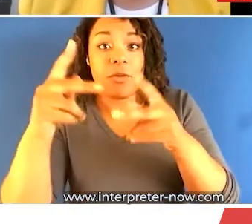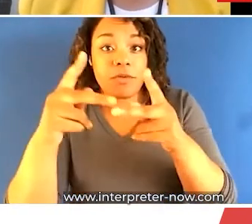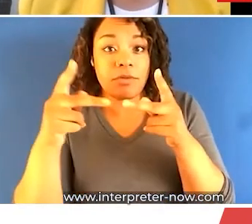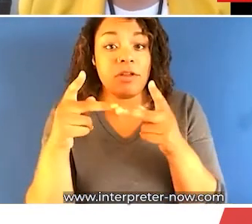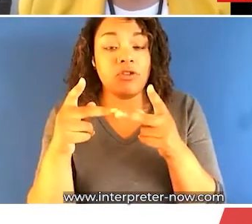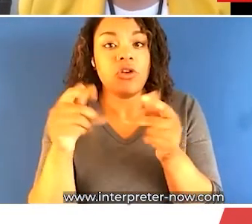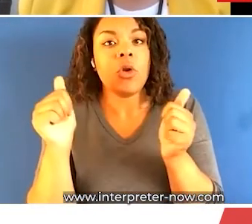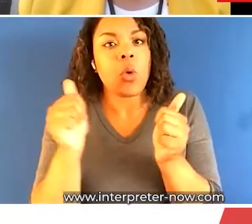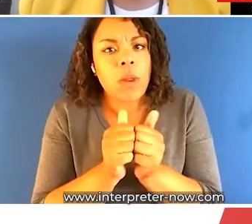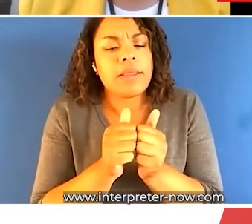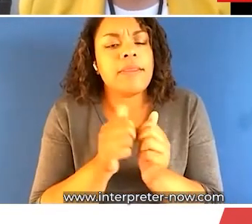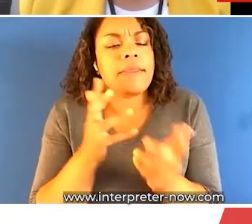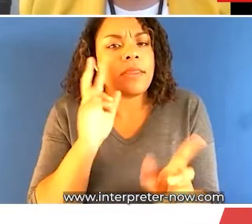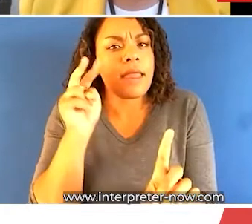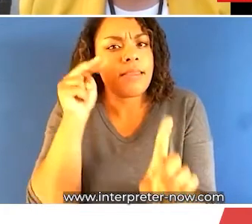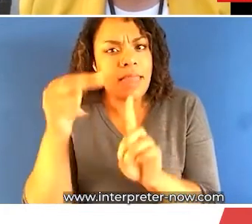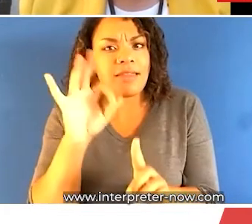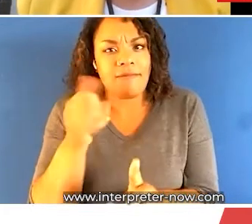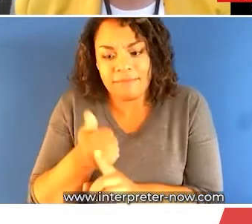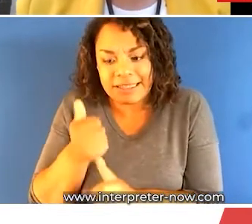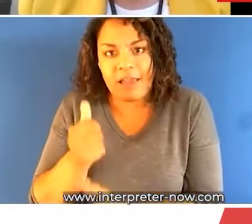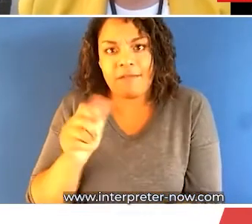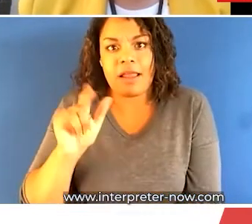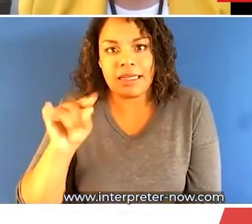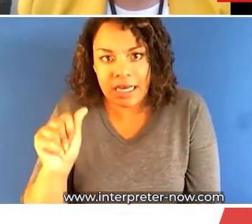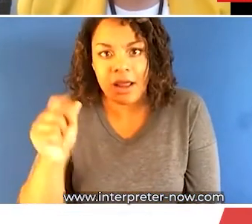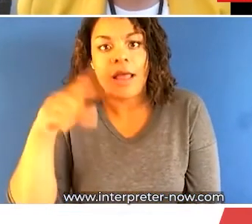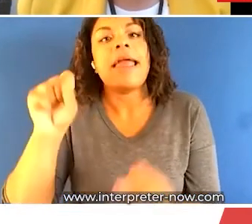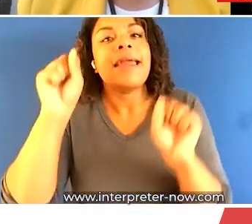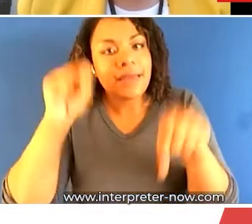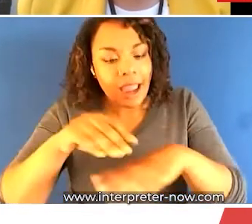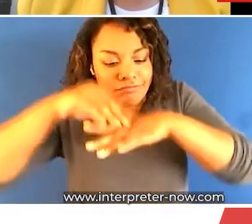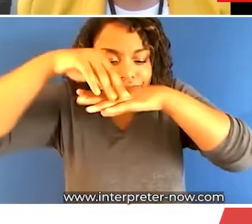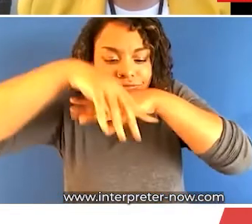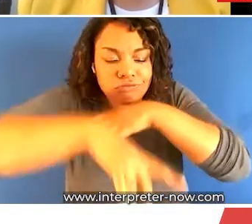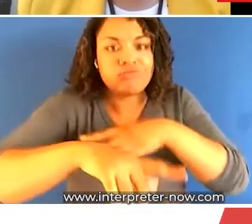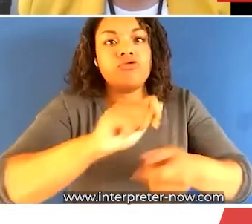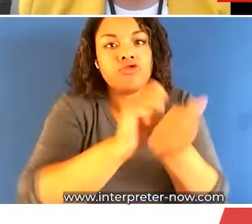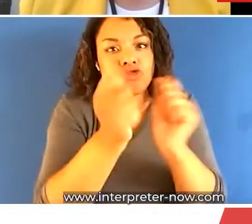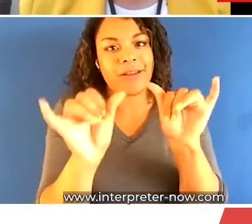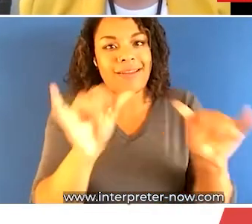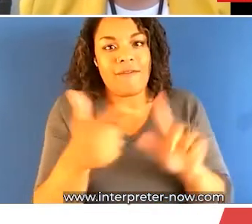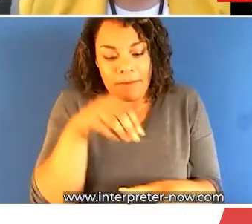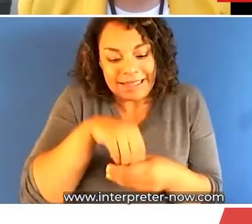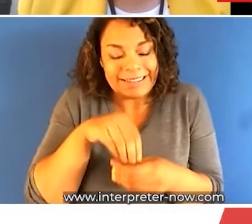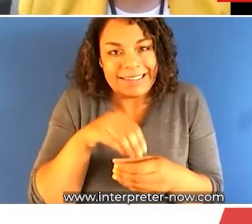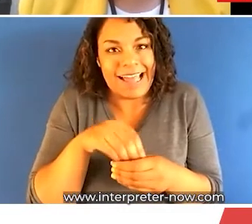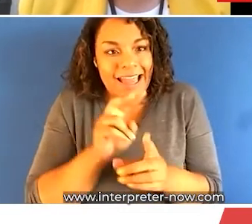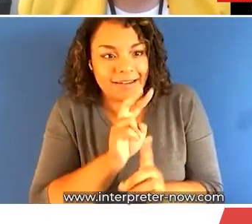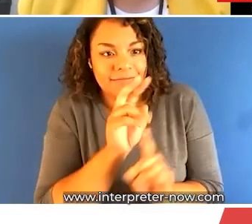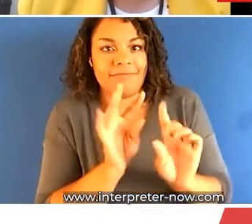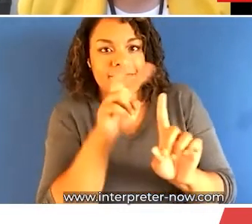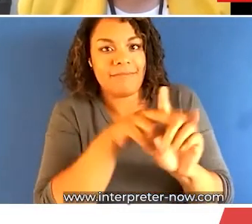lens of being Latina, that they can really change these systems from the inside out. They're bringing a whole new lens into